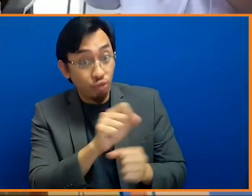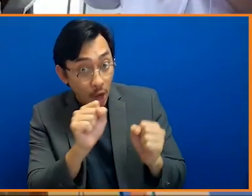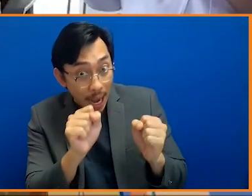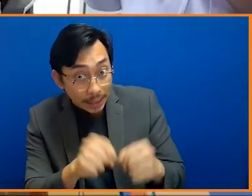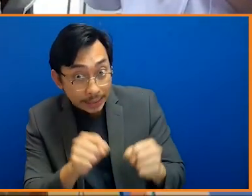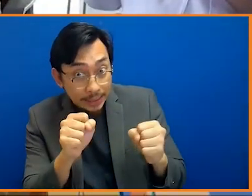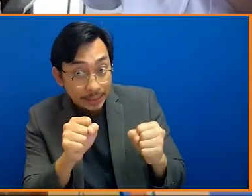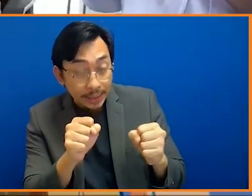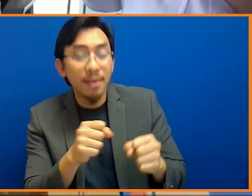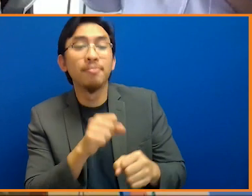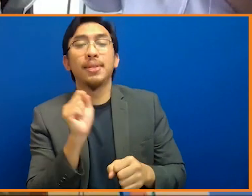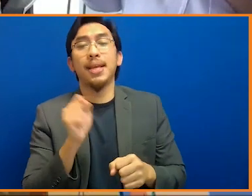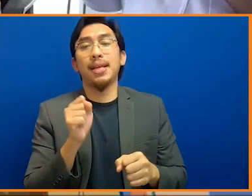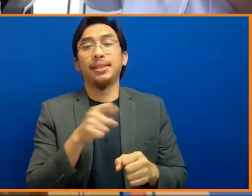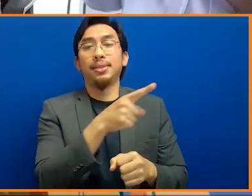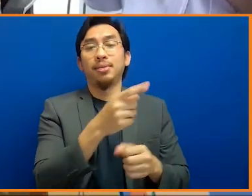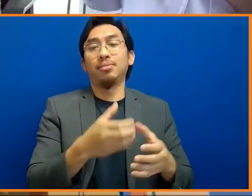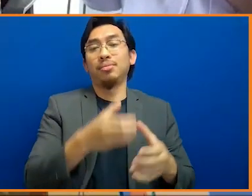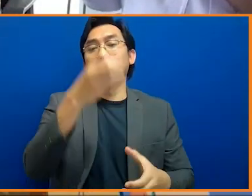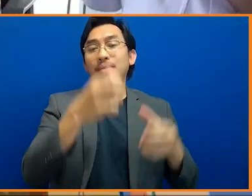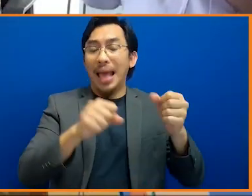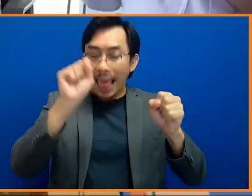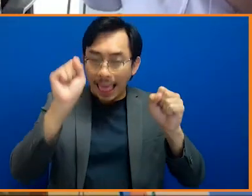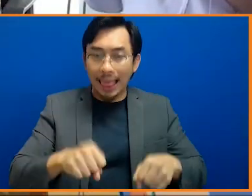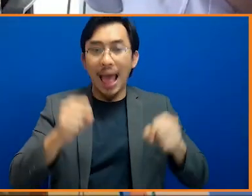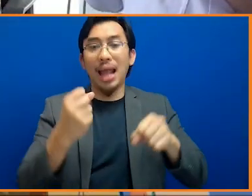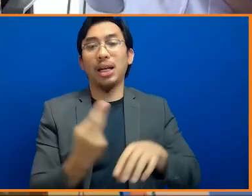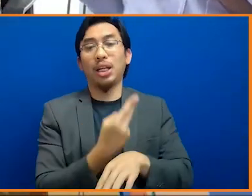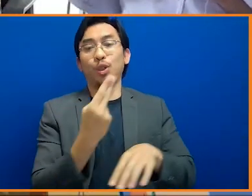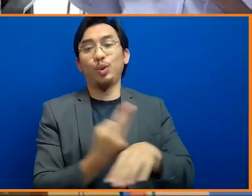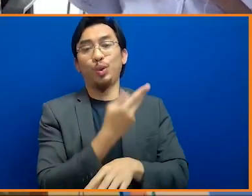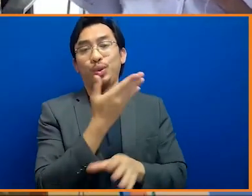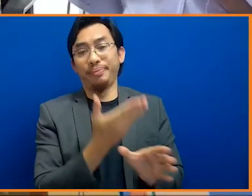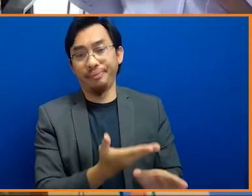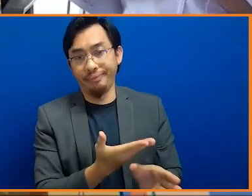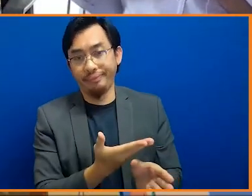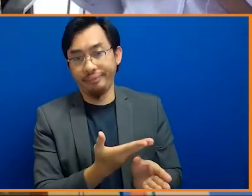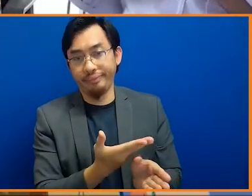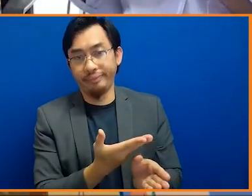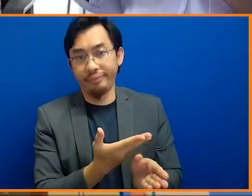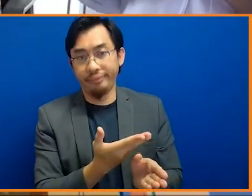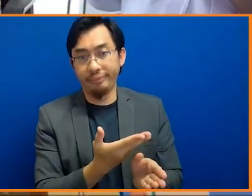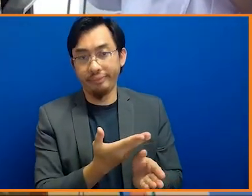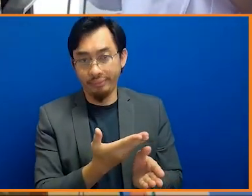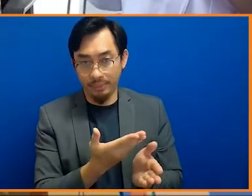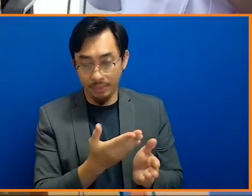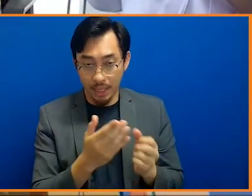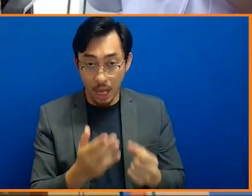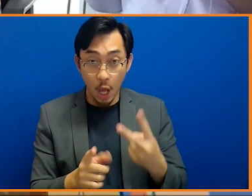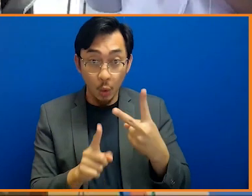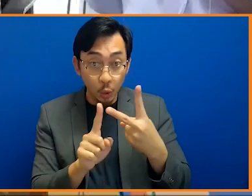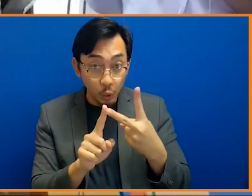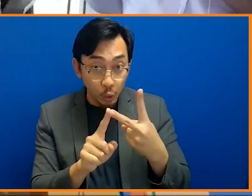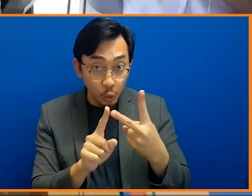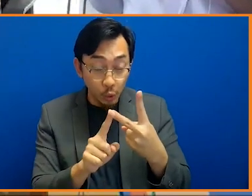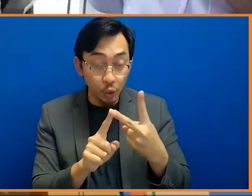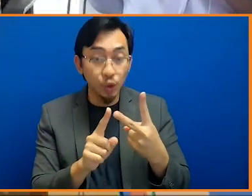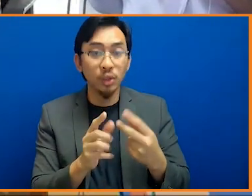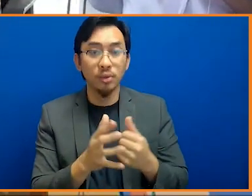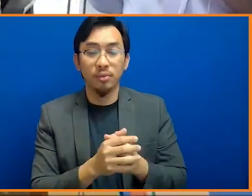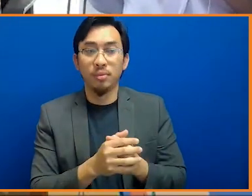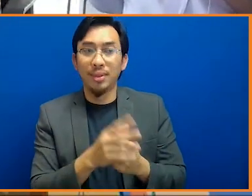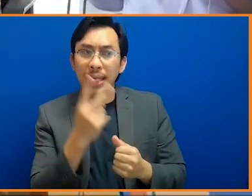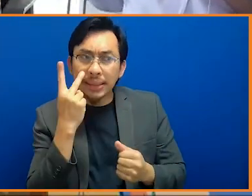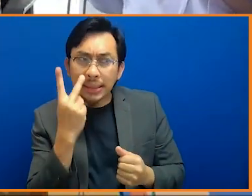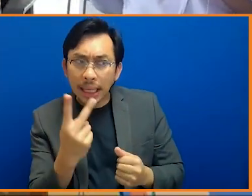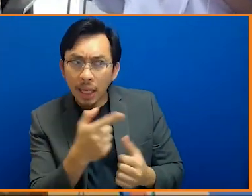agree their building to be used also as an escape building, secondly, we need also